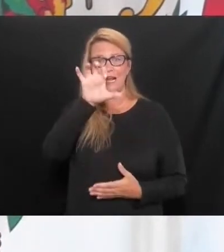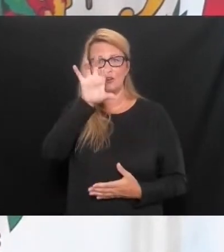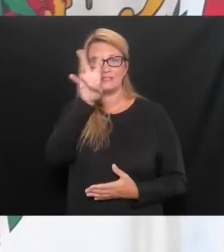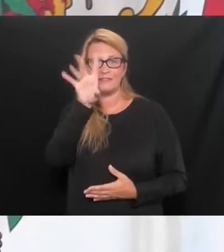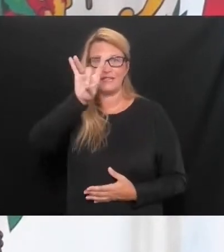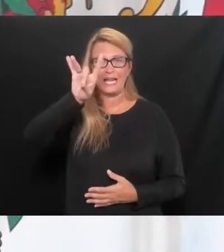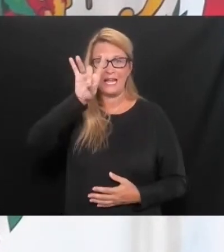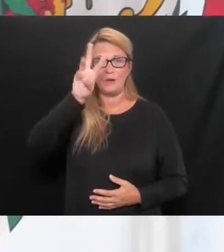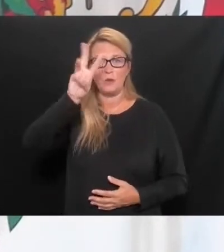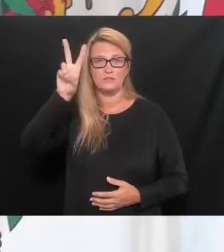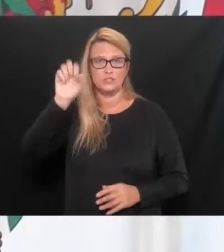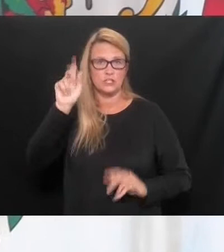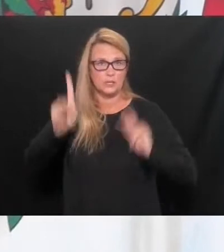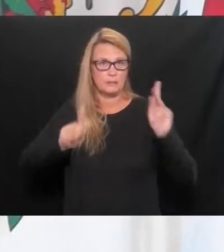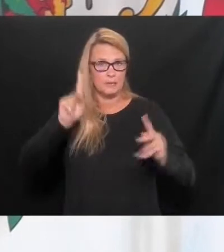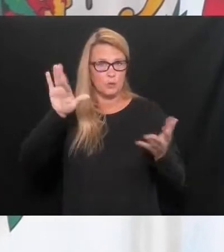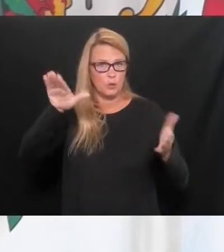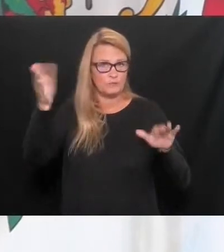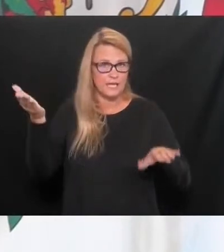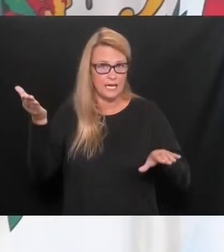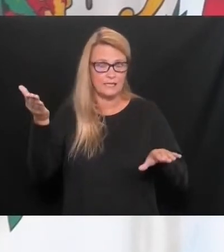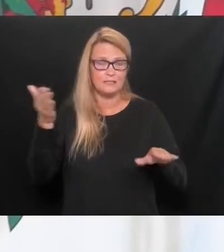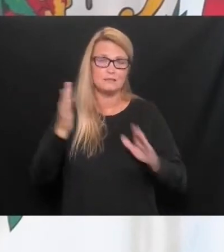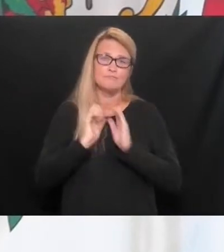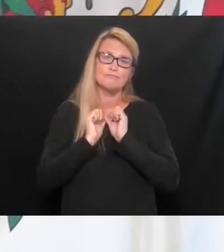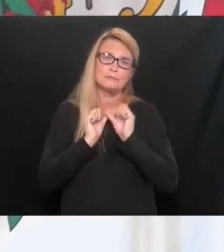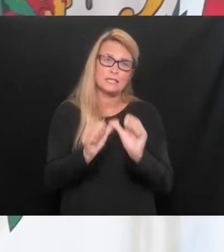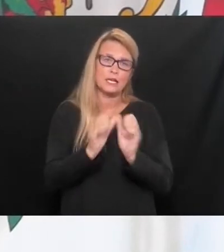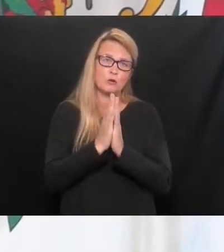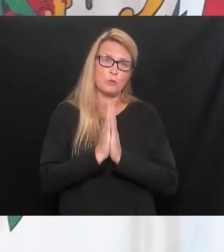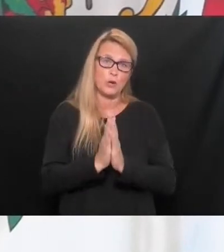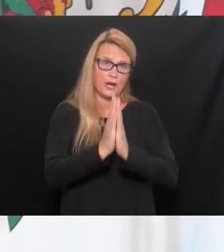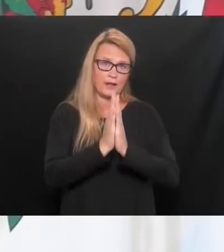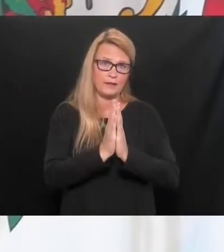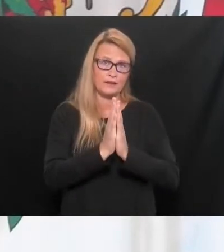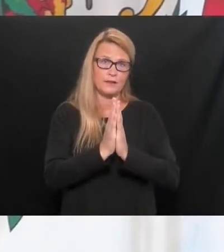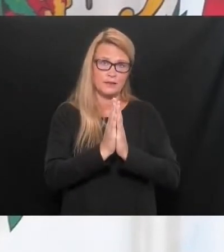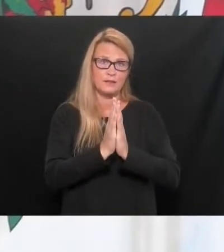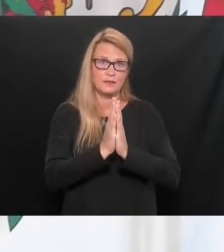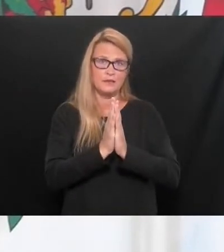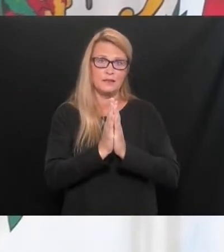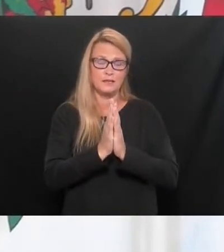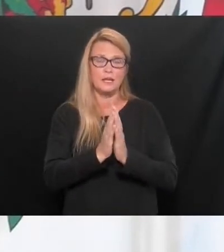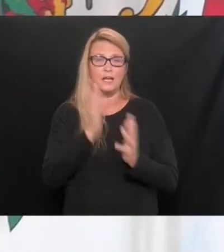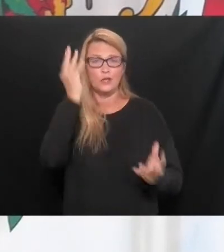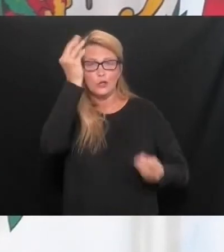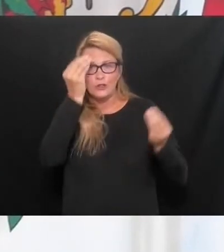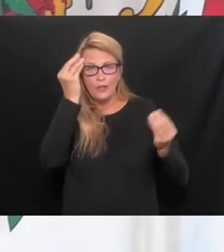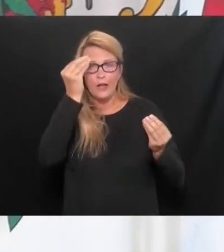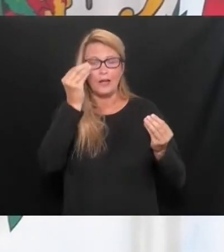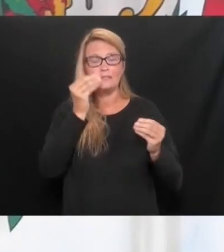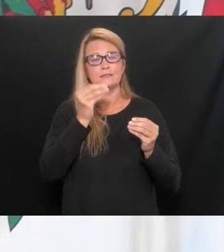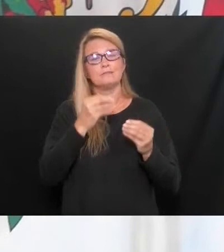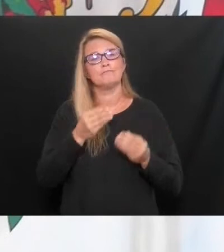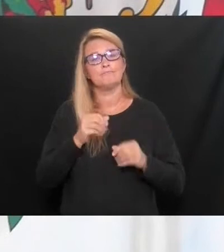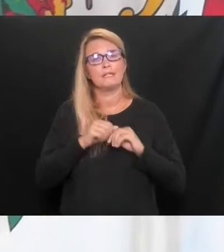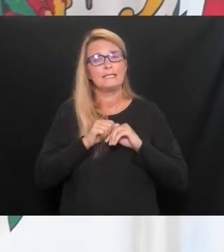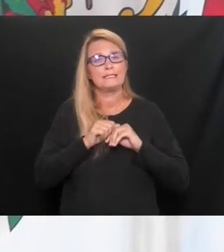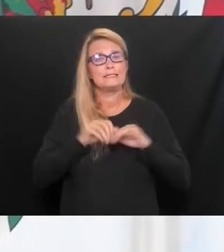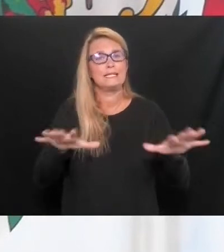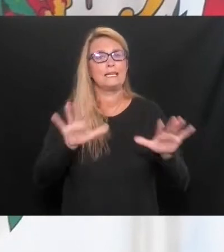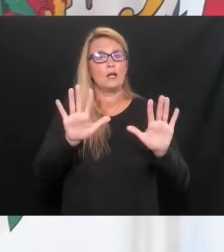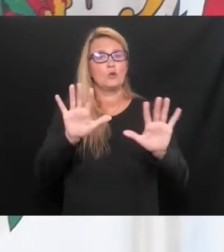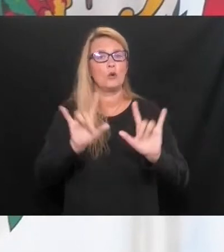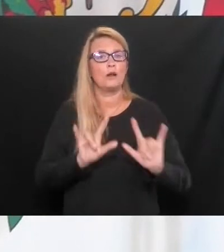2,978 West Virginians we've lost. Please keep all those folks in your prayers, your thoughts, and your love. And if you know these